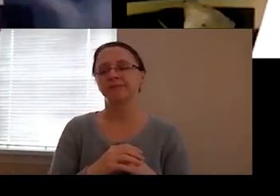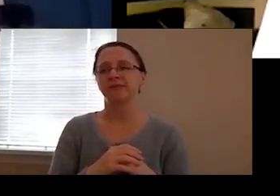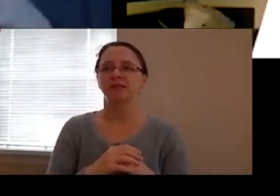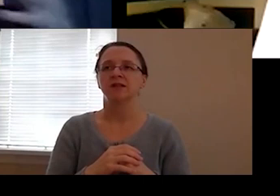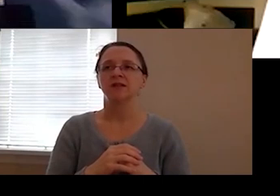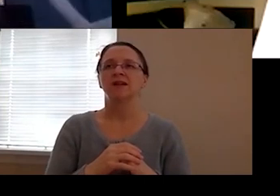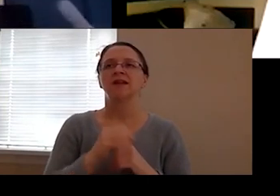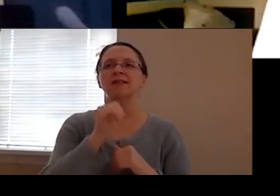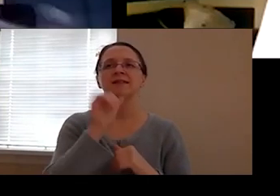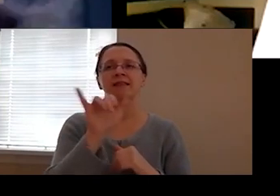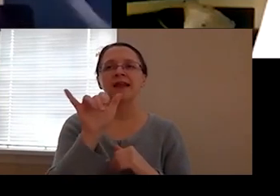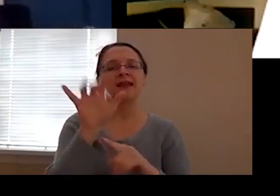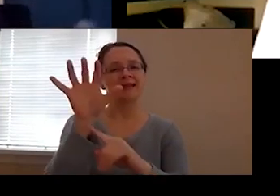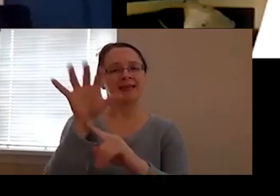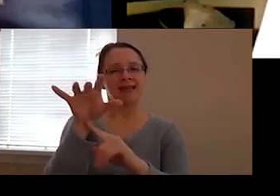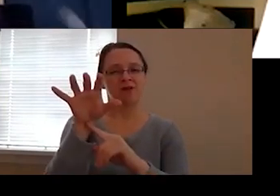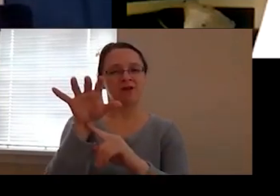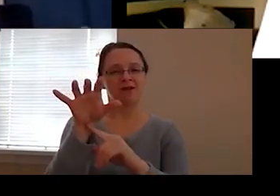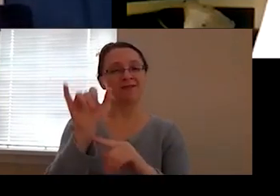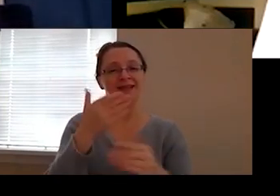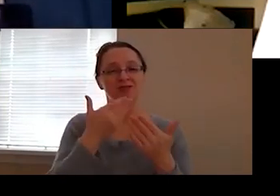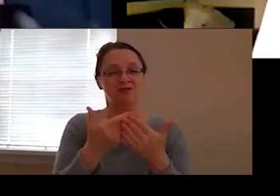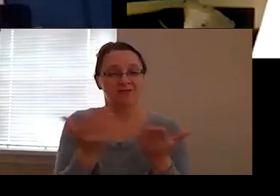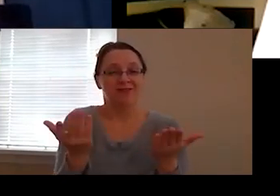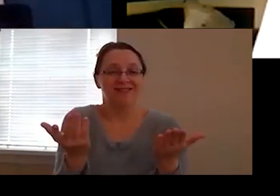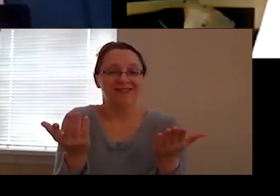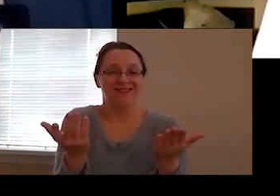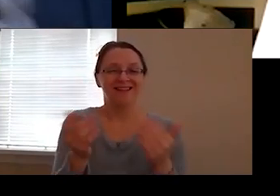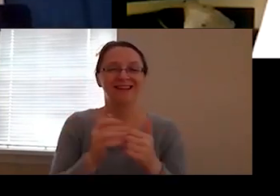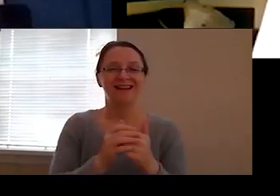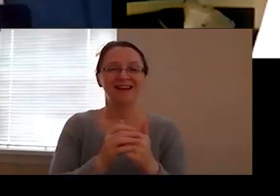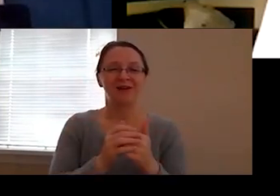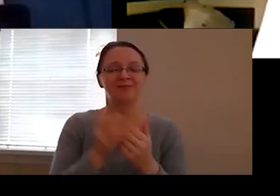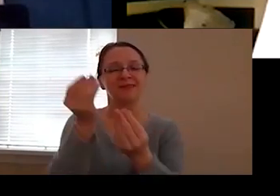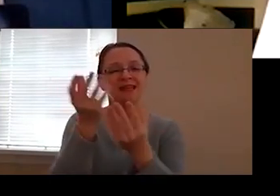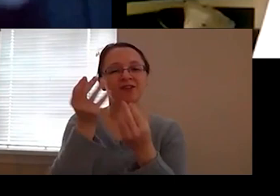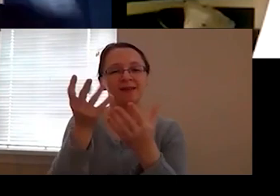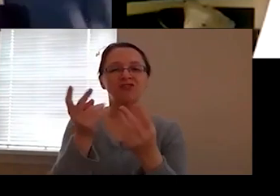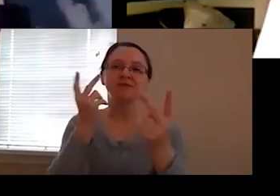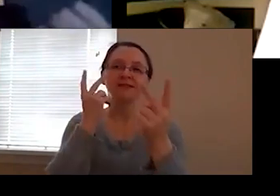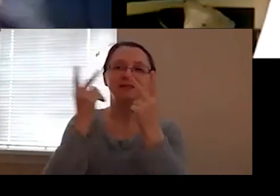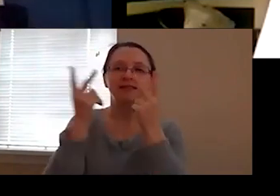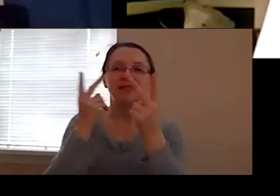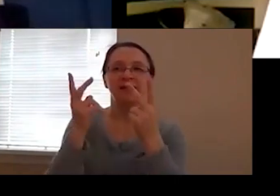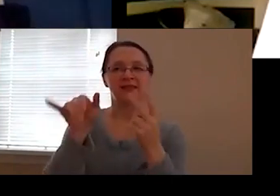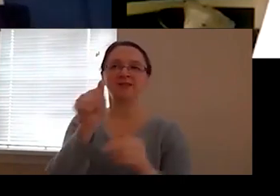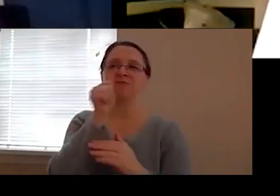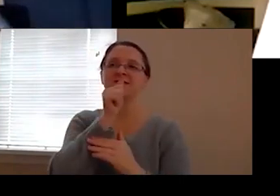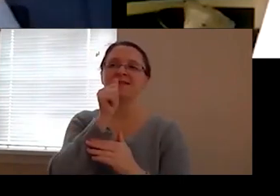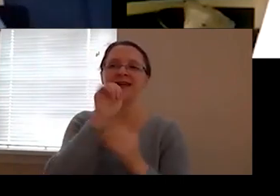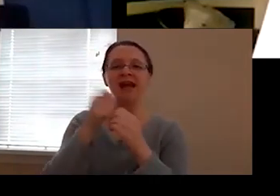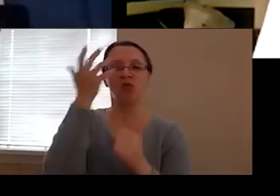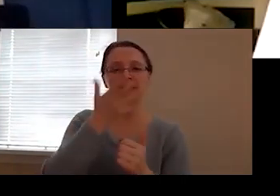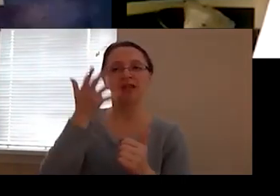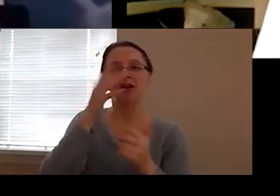it's not like a camera, so that's good. It doesn't get information that we consider too private about how we look or how